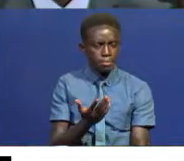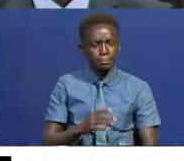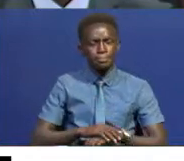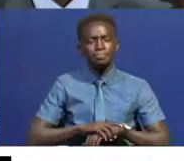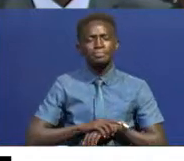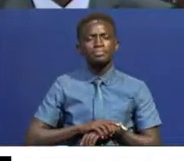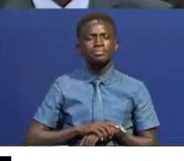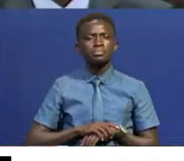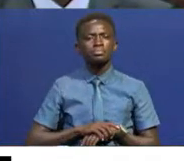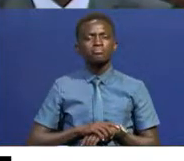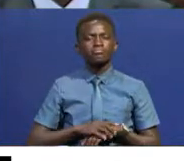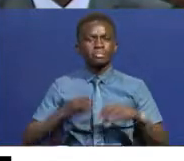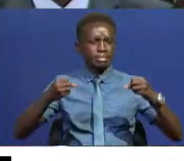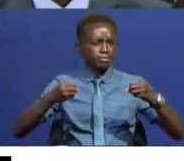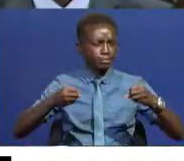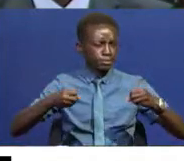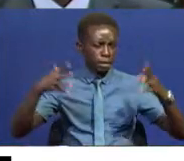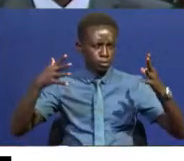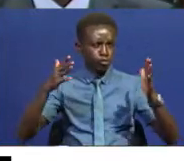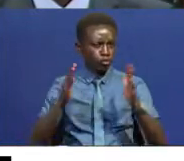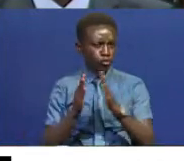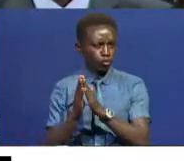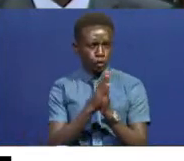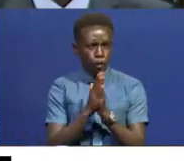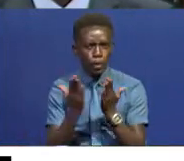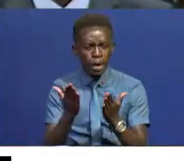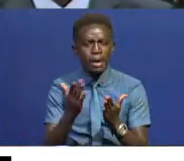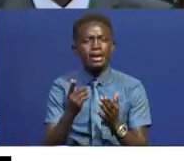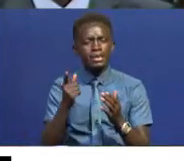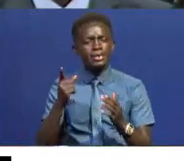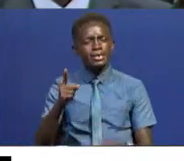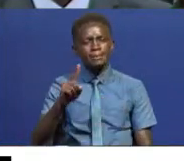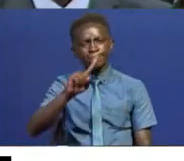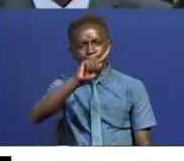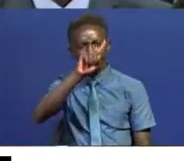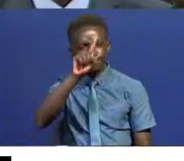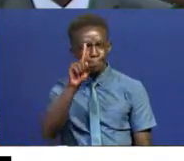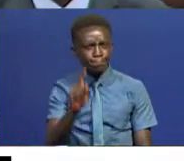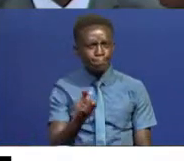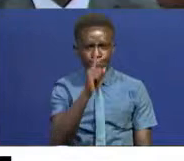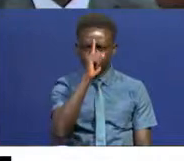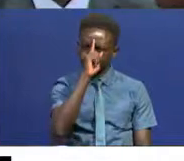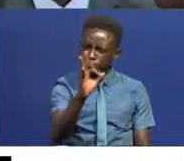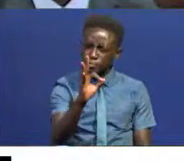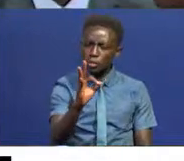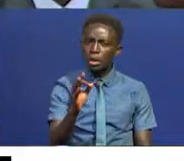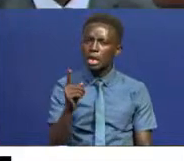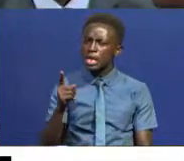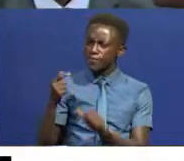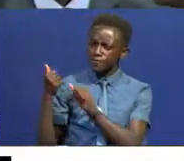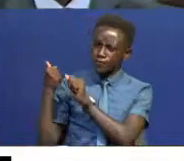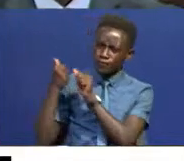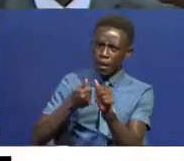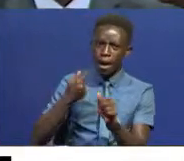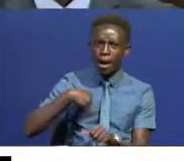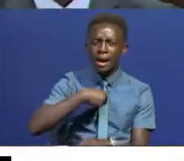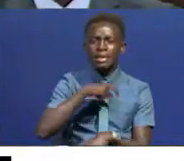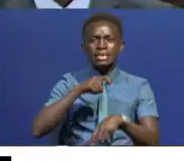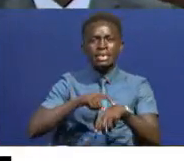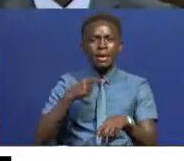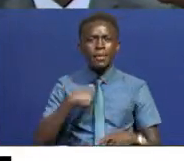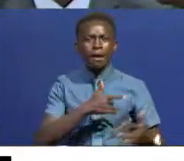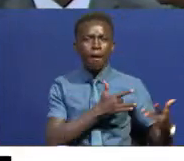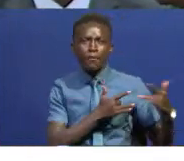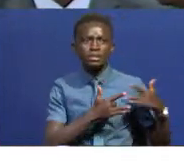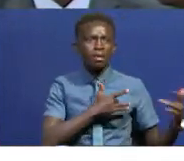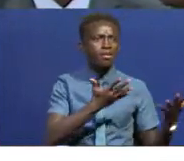This reality is the fundamental question which follows us whenever we concern ourselves with any aspects